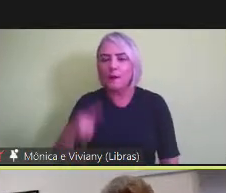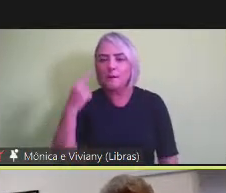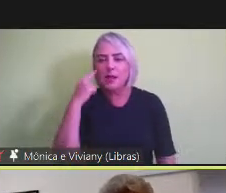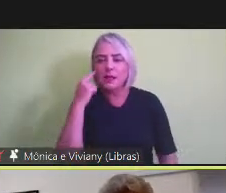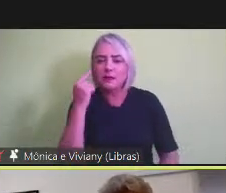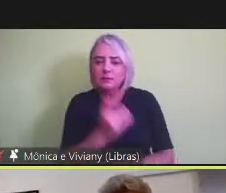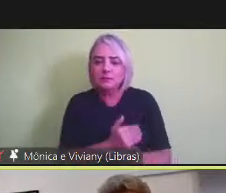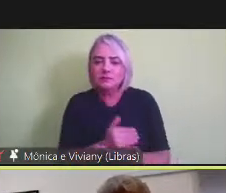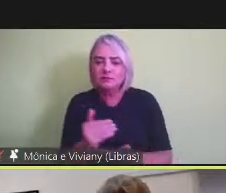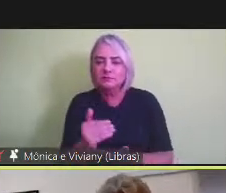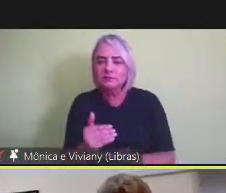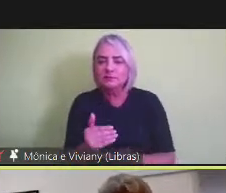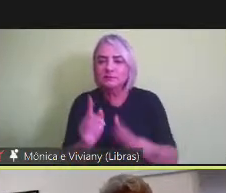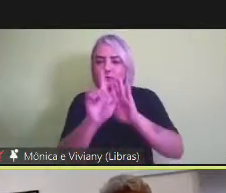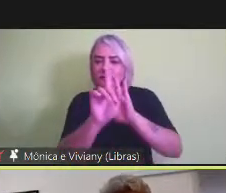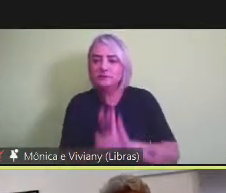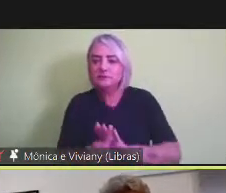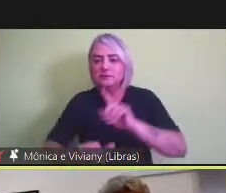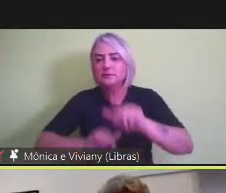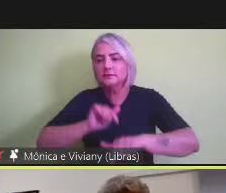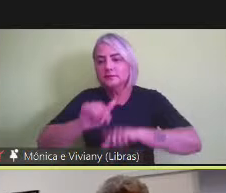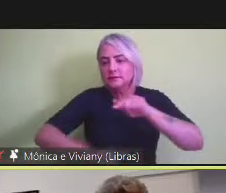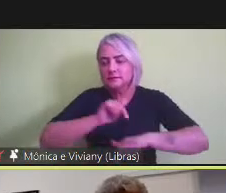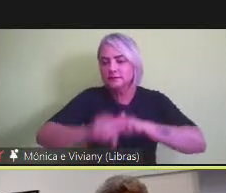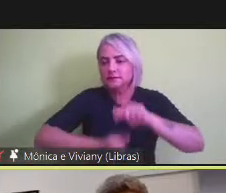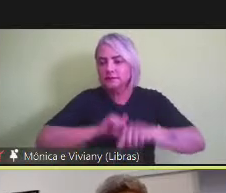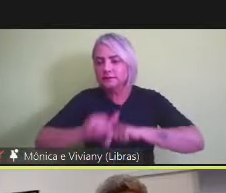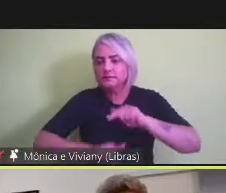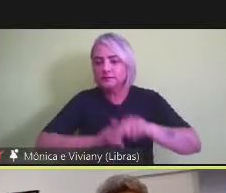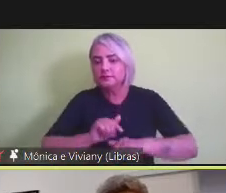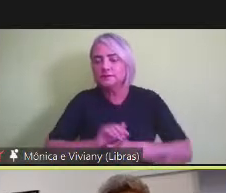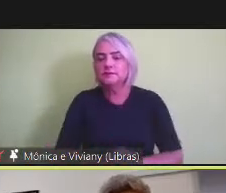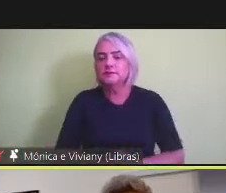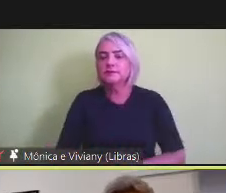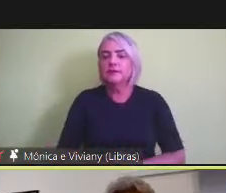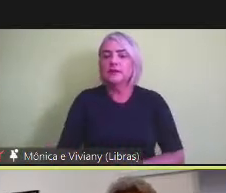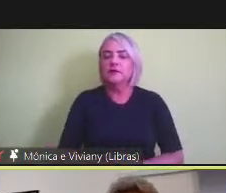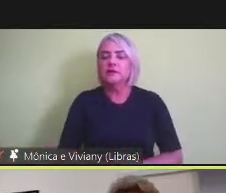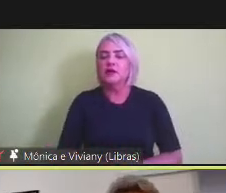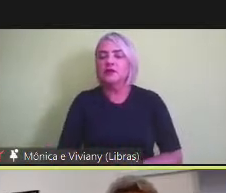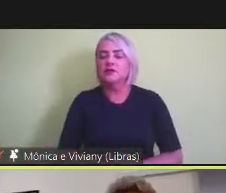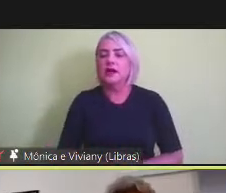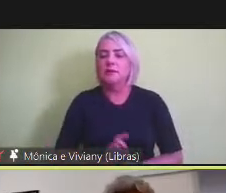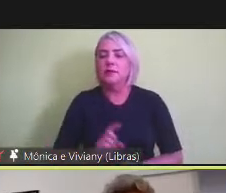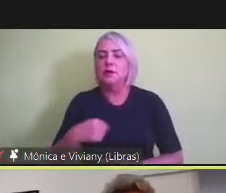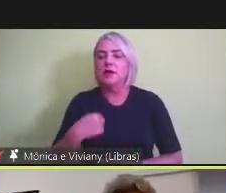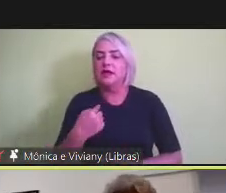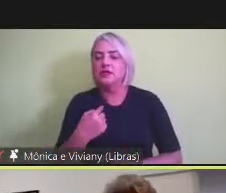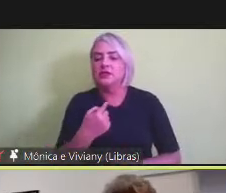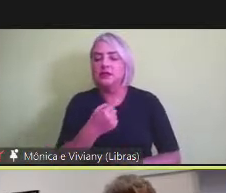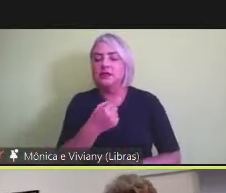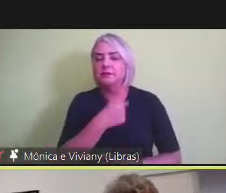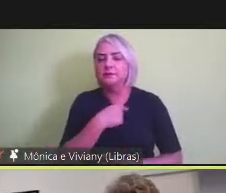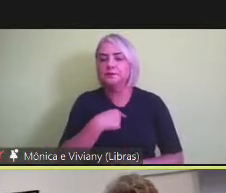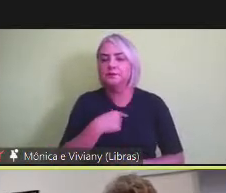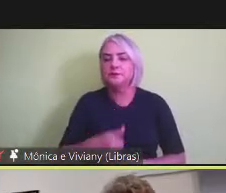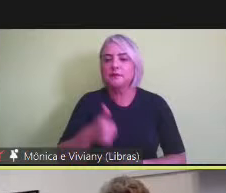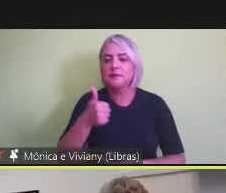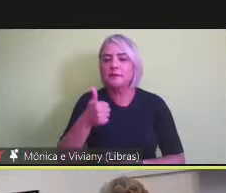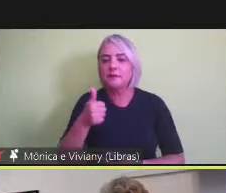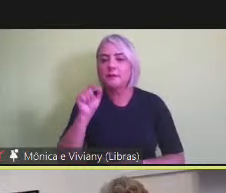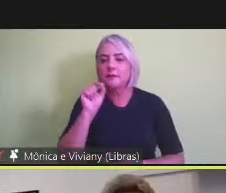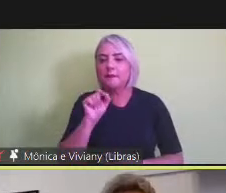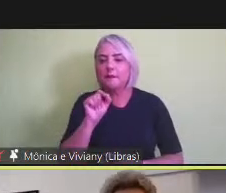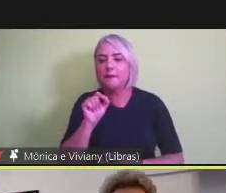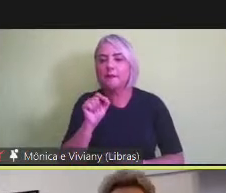think from the management of work, since we are talking about the professionals, and the management of training.